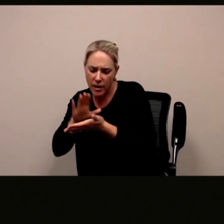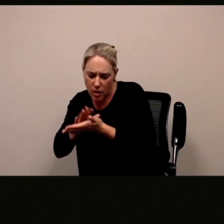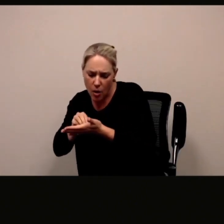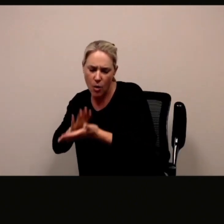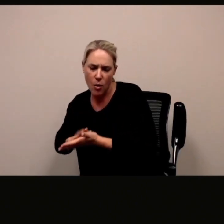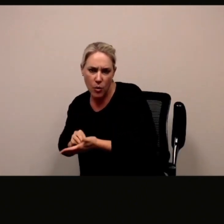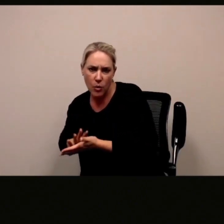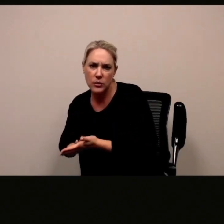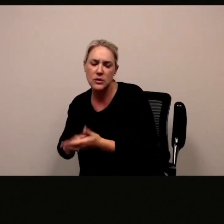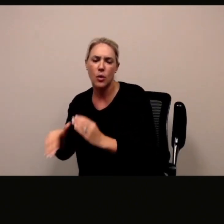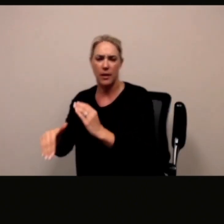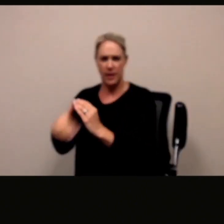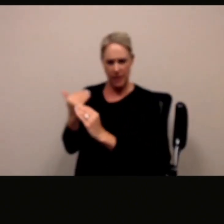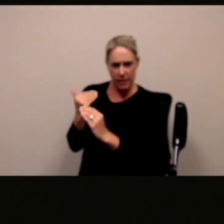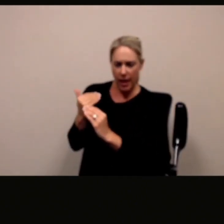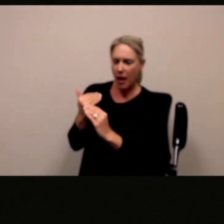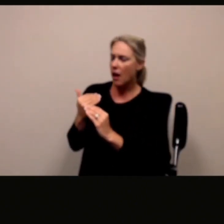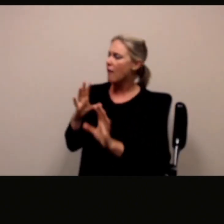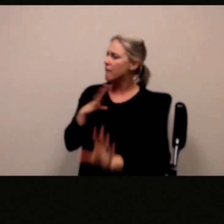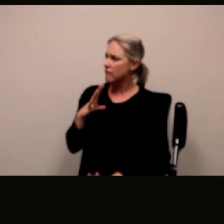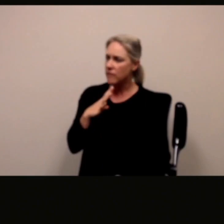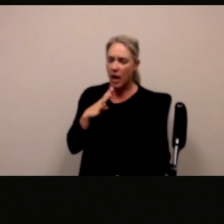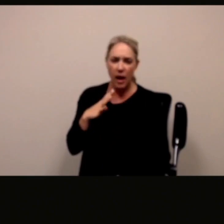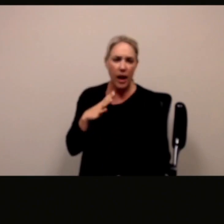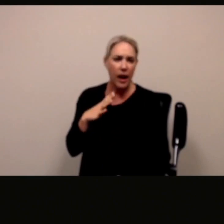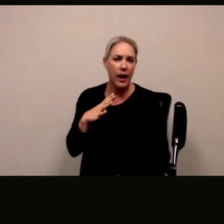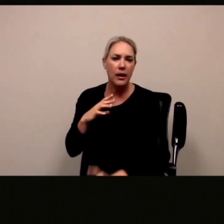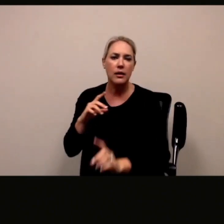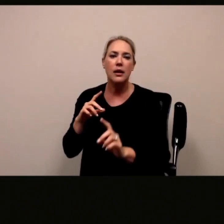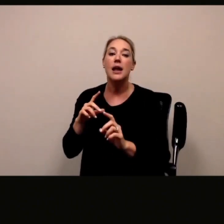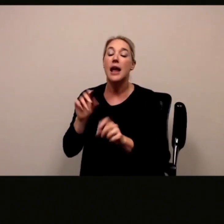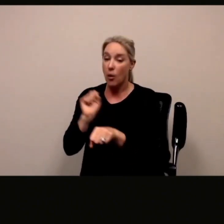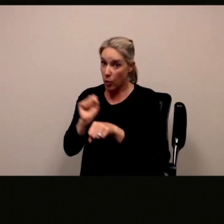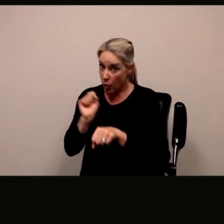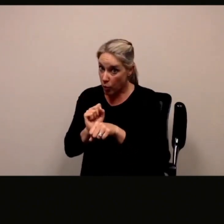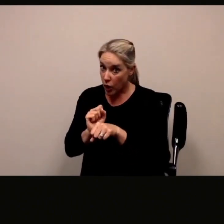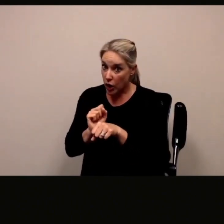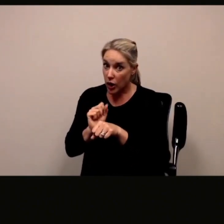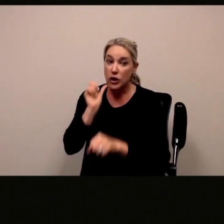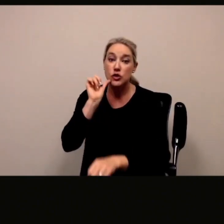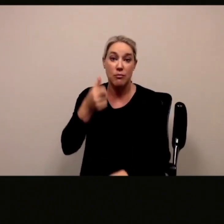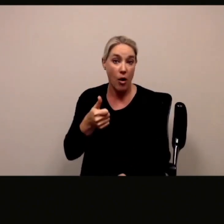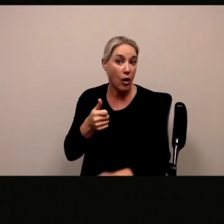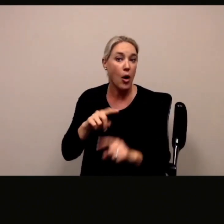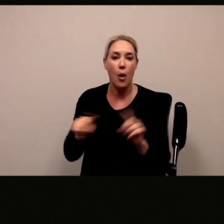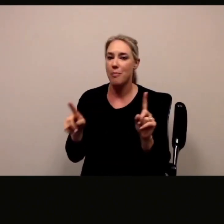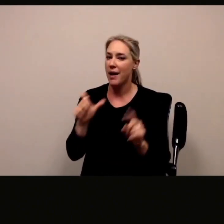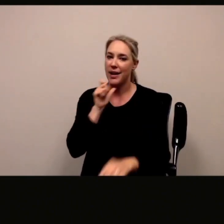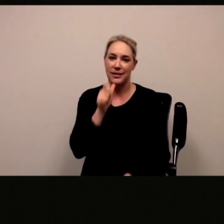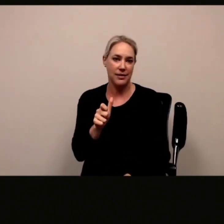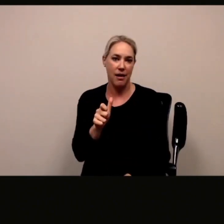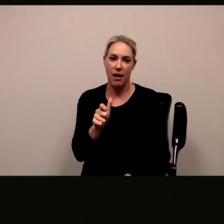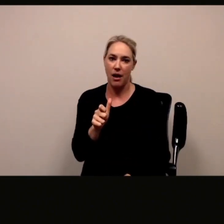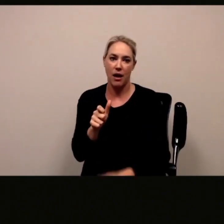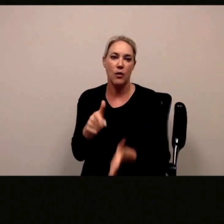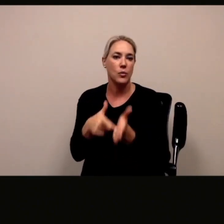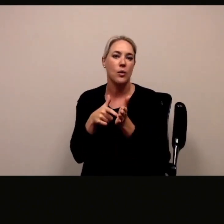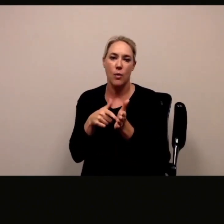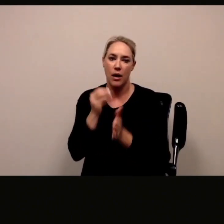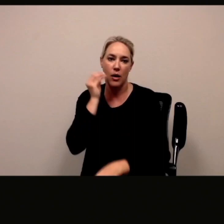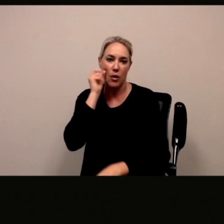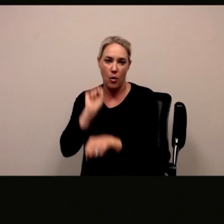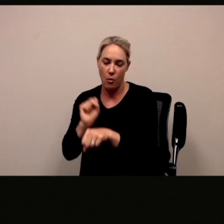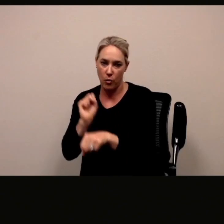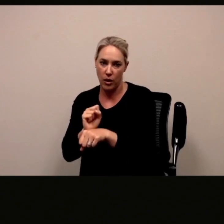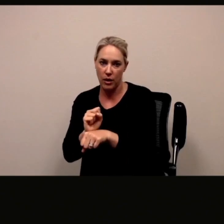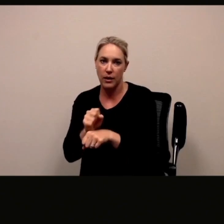email me or message me, and we will work on that the next time. And I also make my time available for lunch, after school,